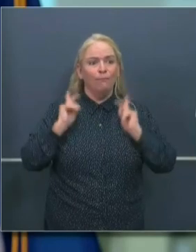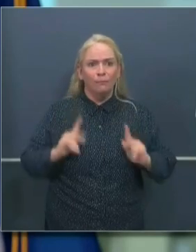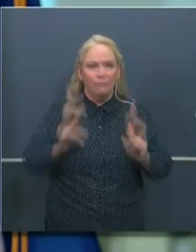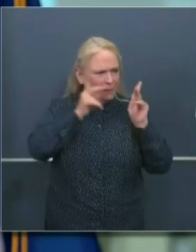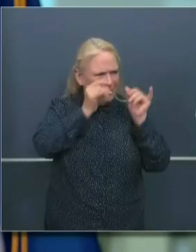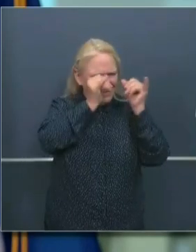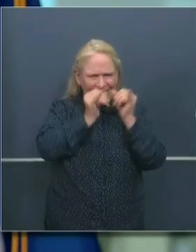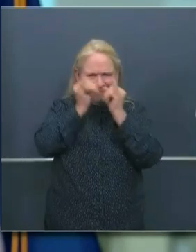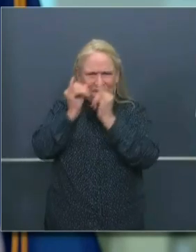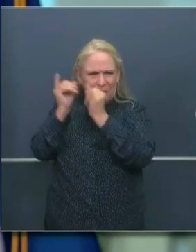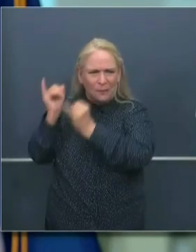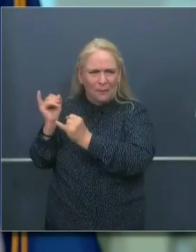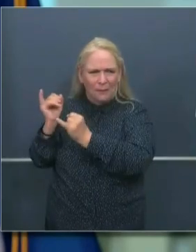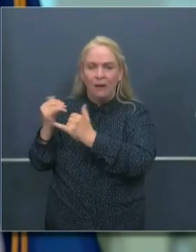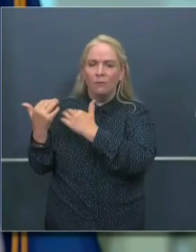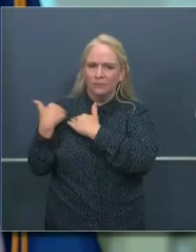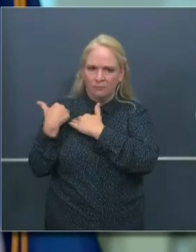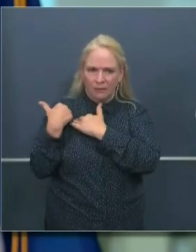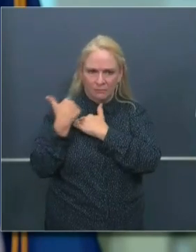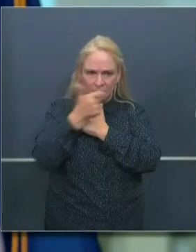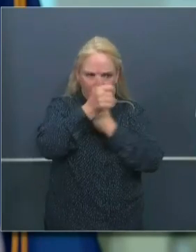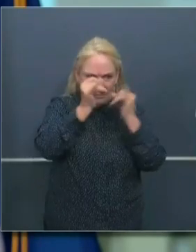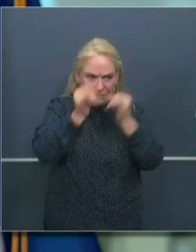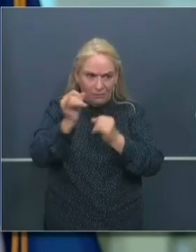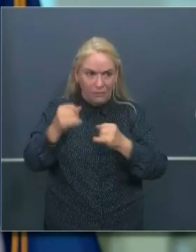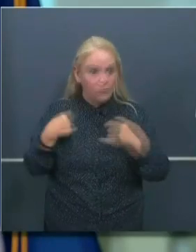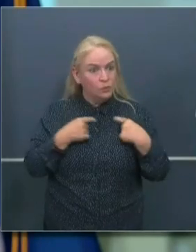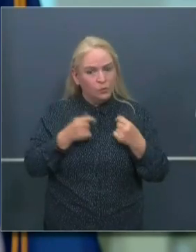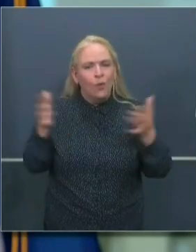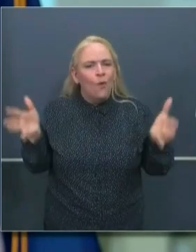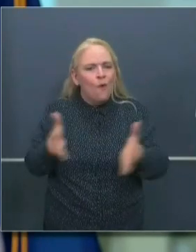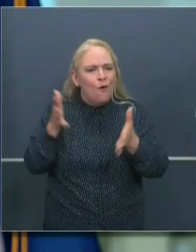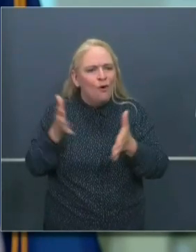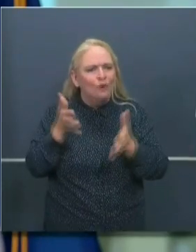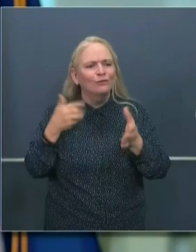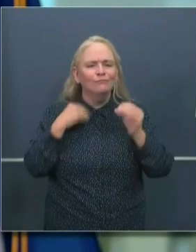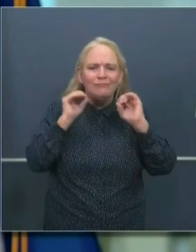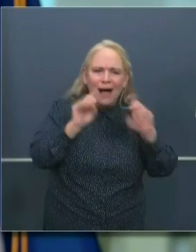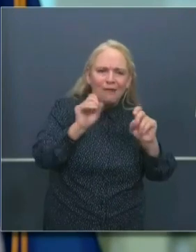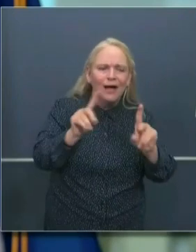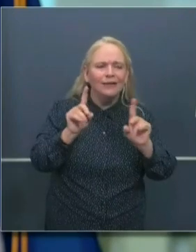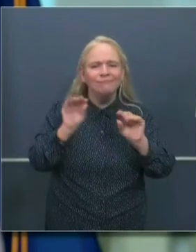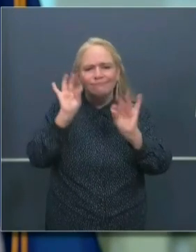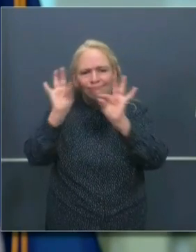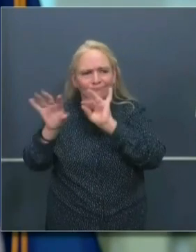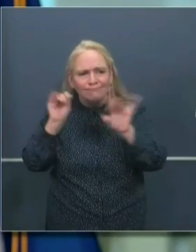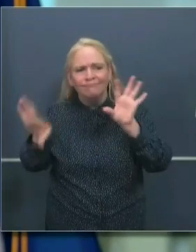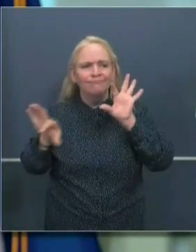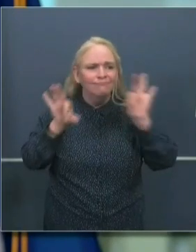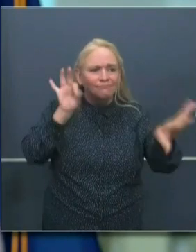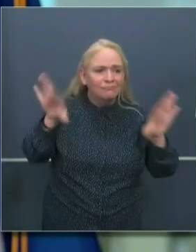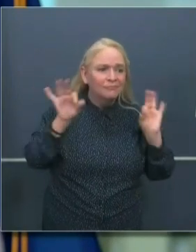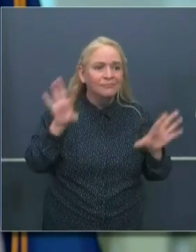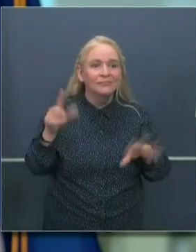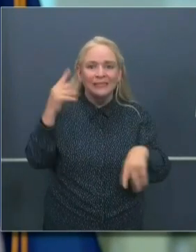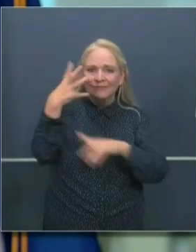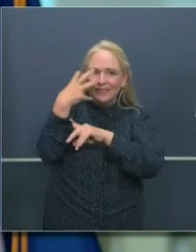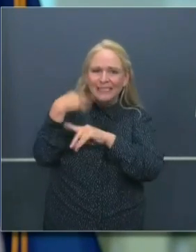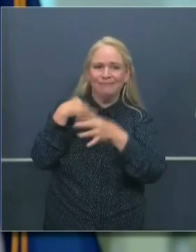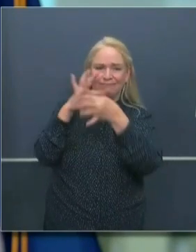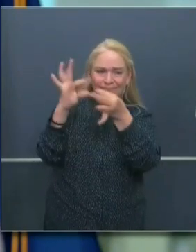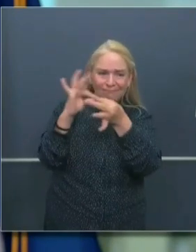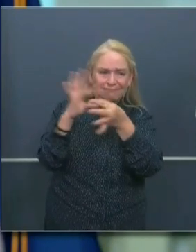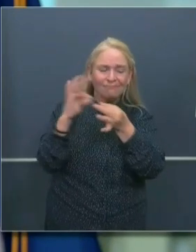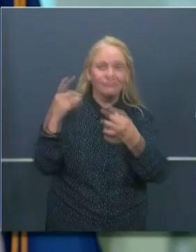is educating people, we're encouraging people. We're not just doing it at a press conference at noon with one individual, a governor. We're trying to do that,